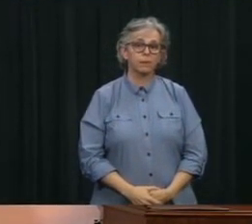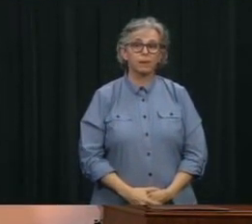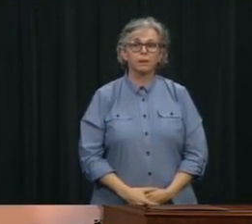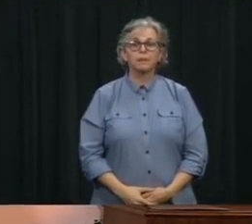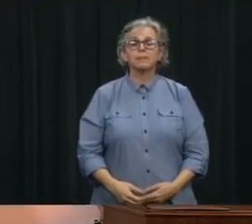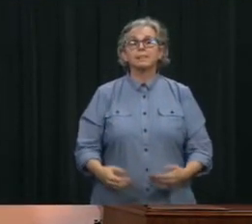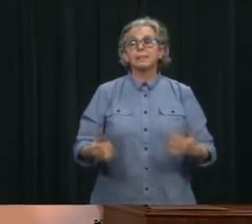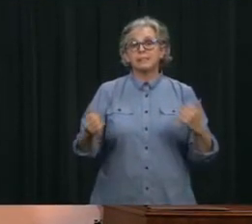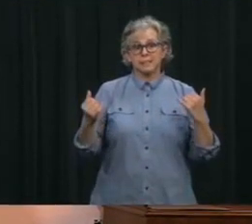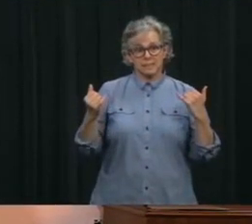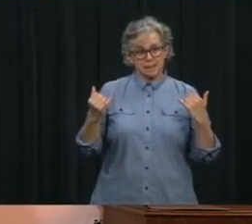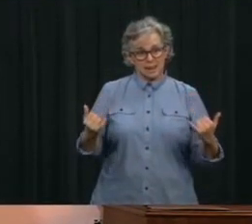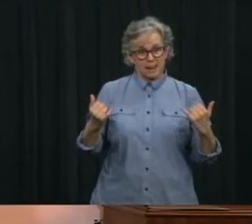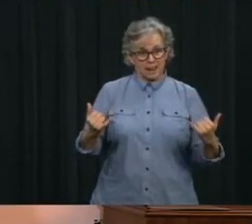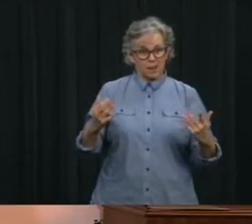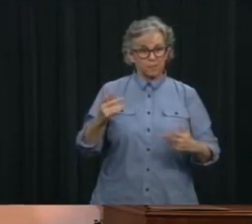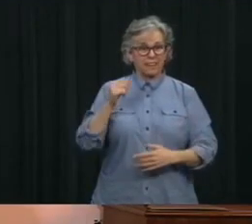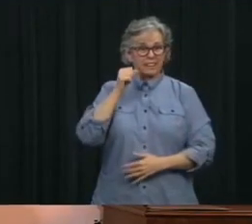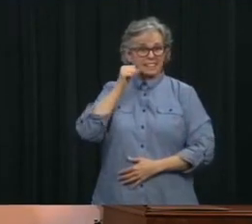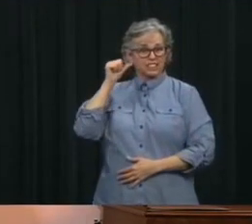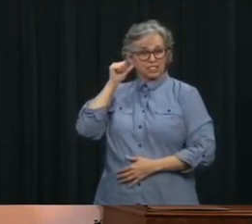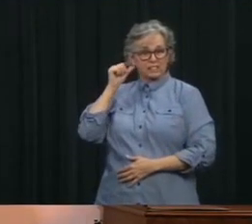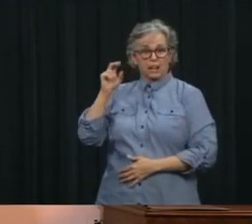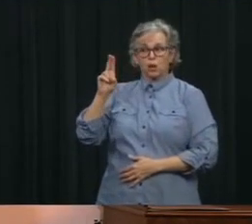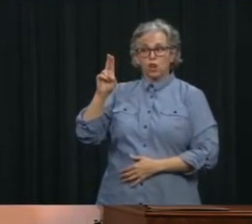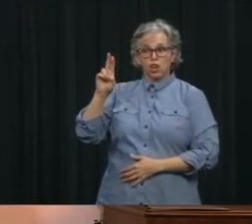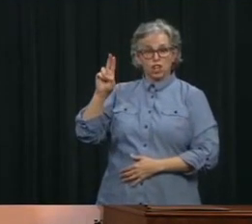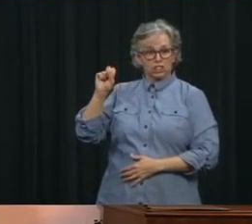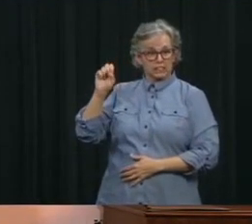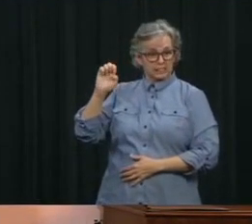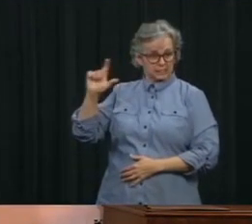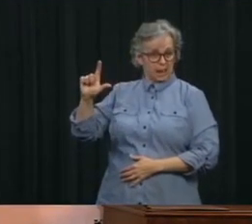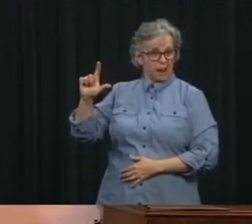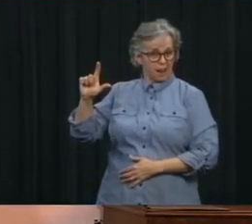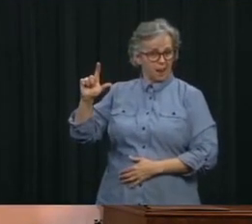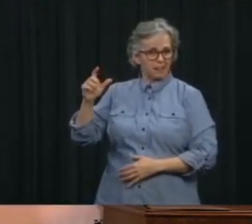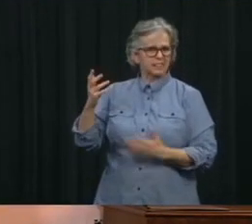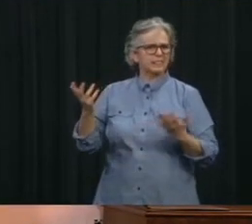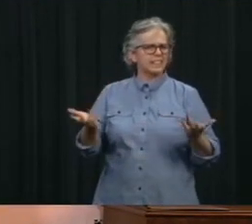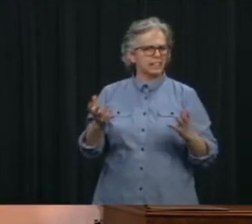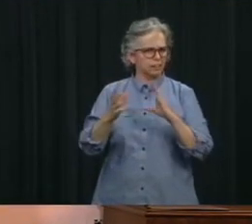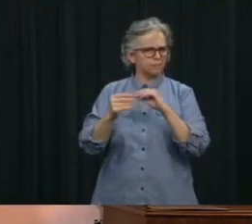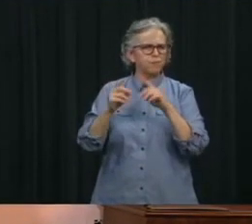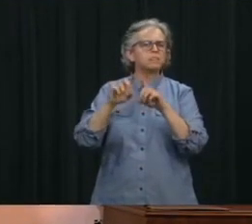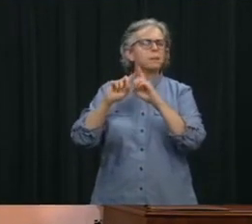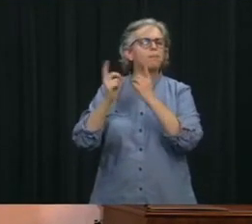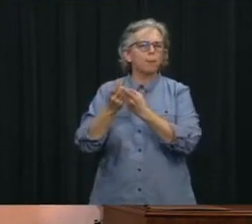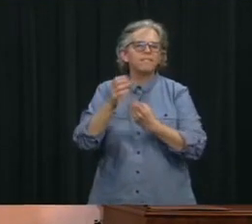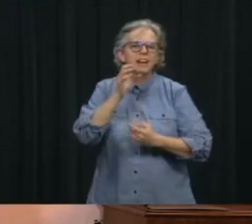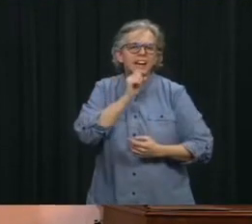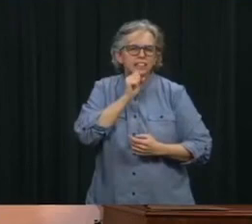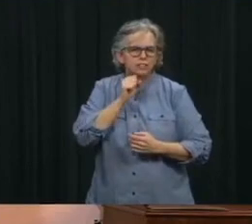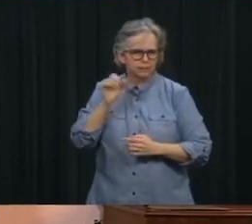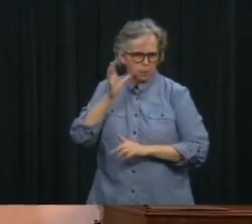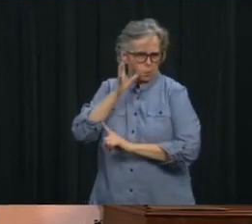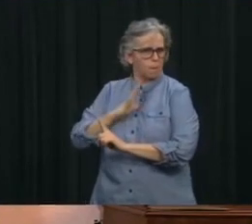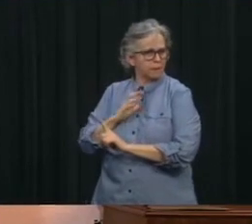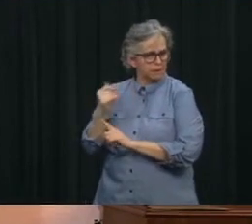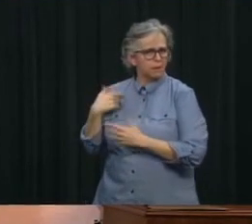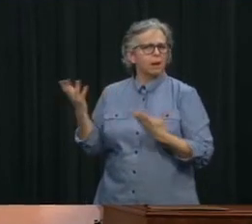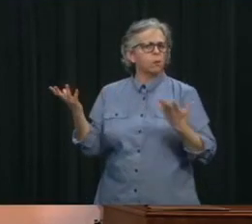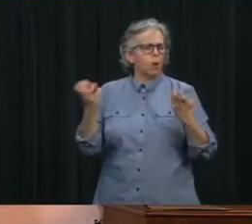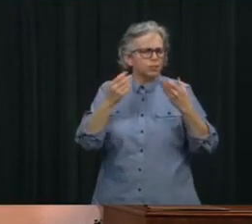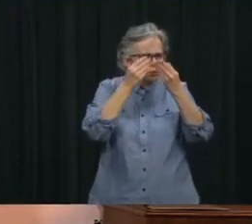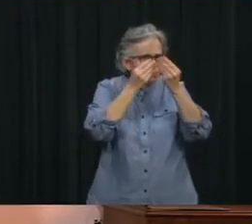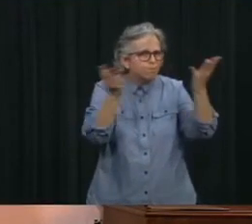Ursel was here yesterday and talked a little bit about the Department of Aging. I want to announce an executive